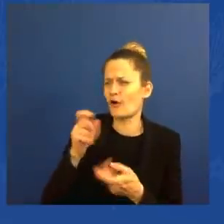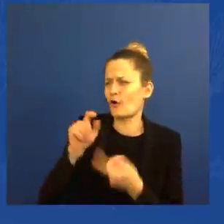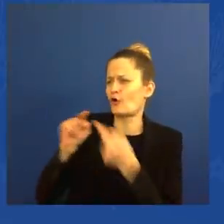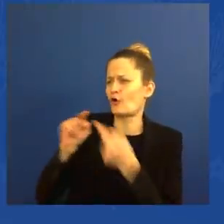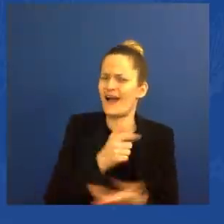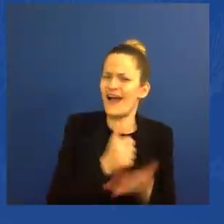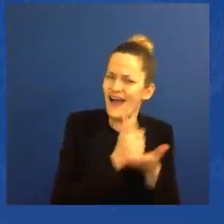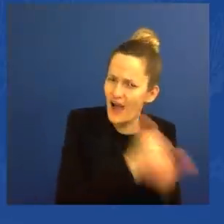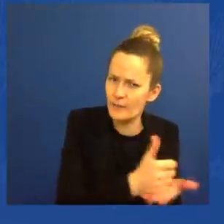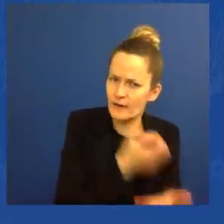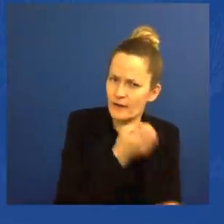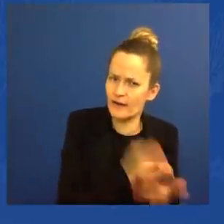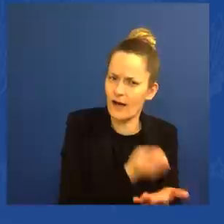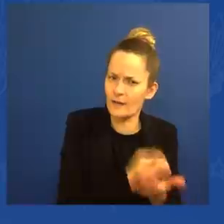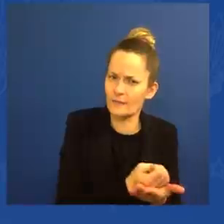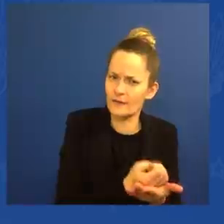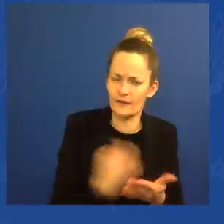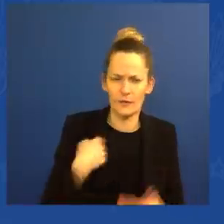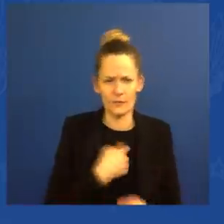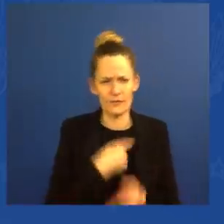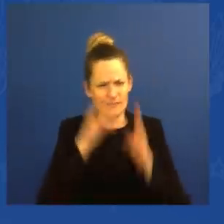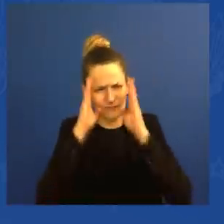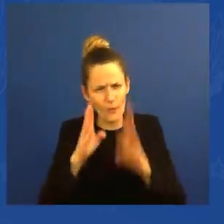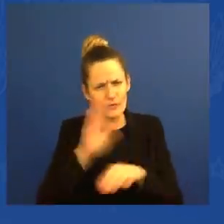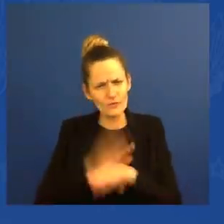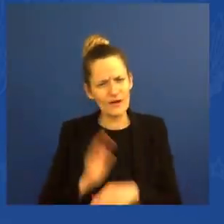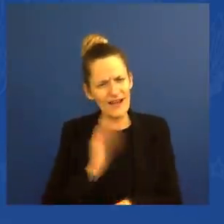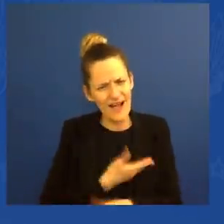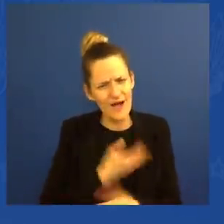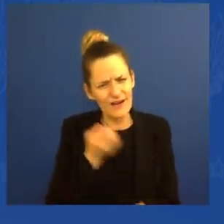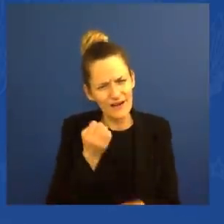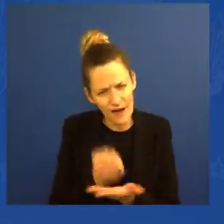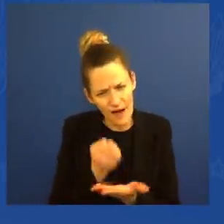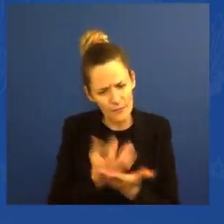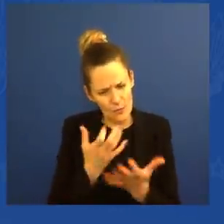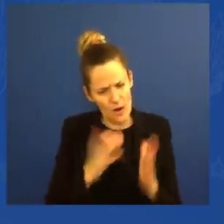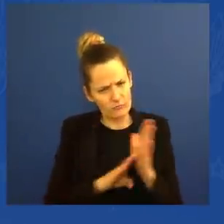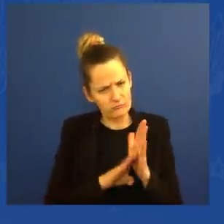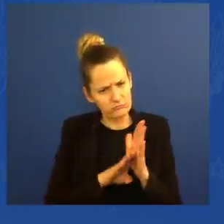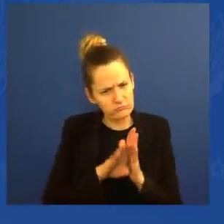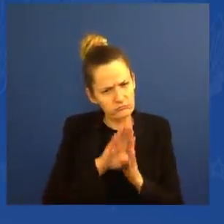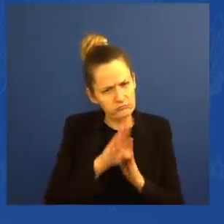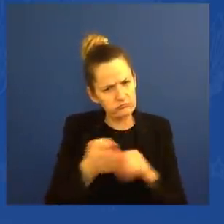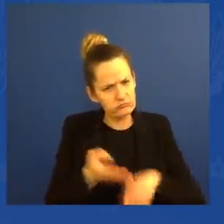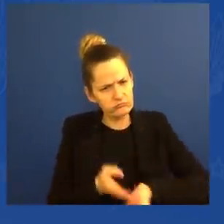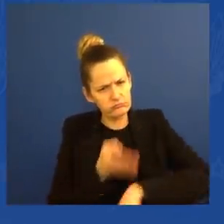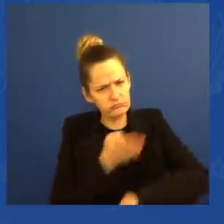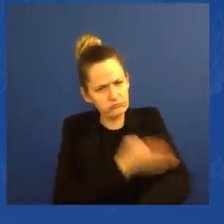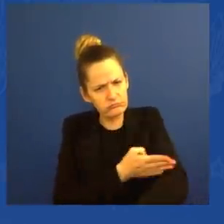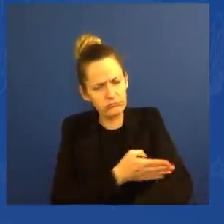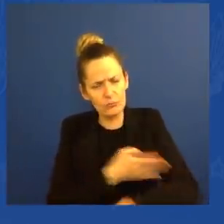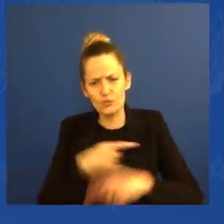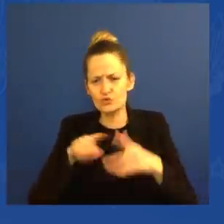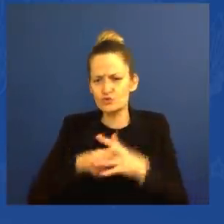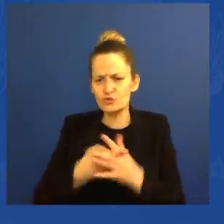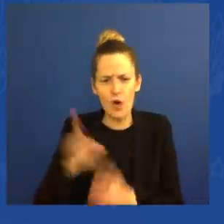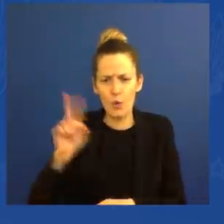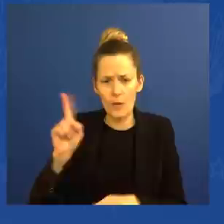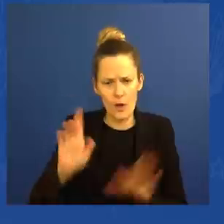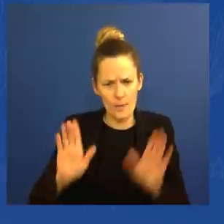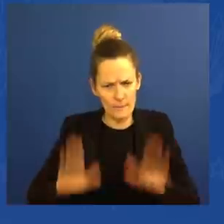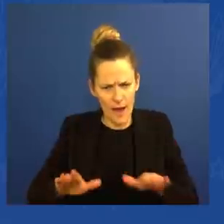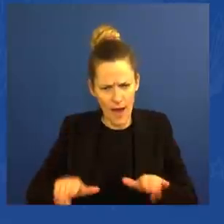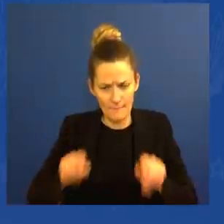out, and something incredible is happening. We're seeing a manufacturing revival like never before, the pride that comes